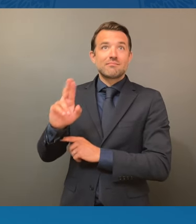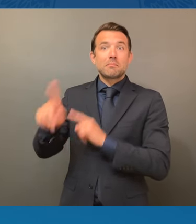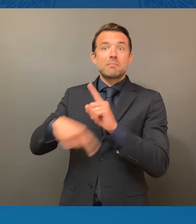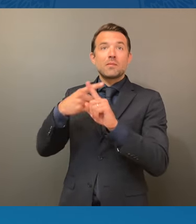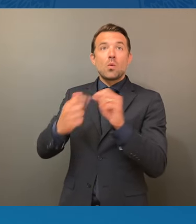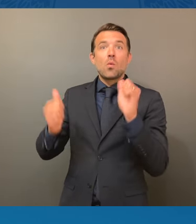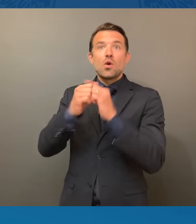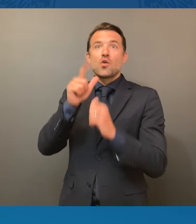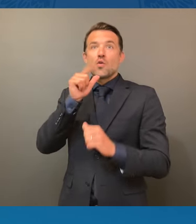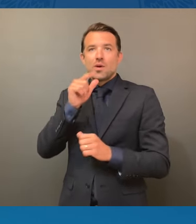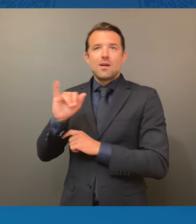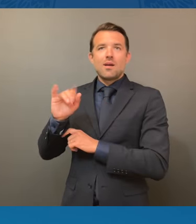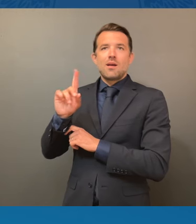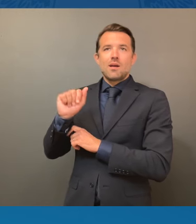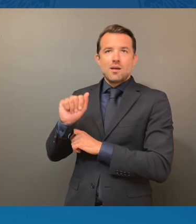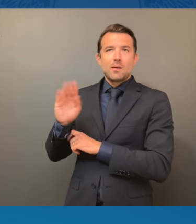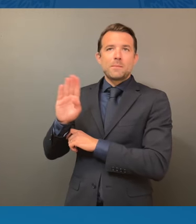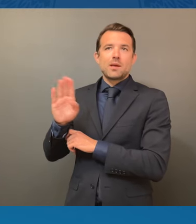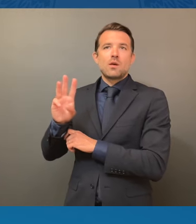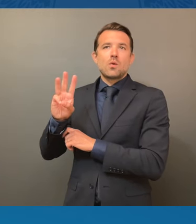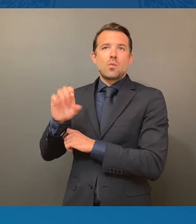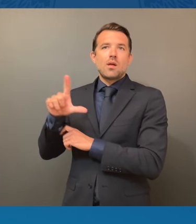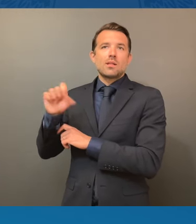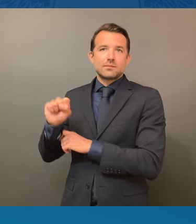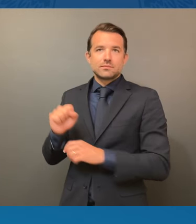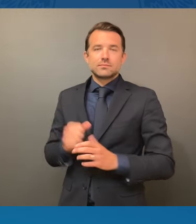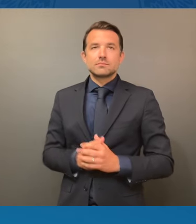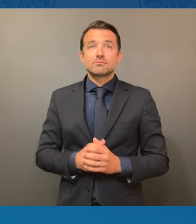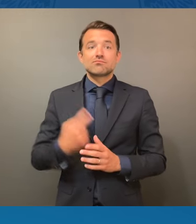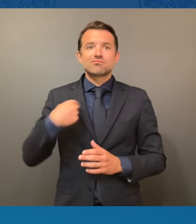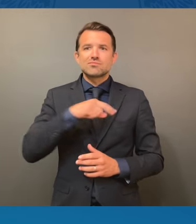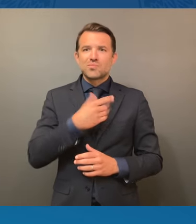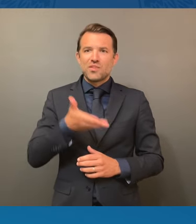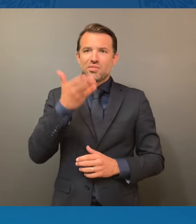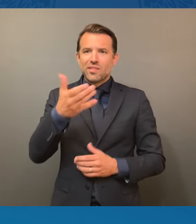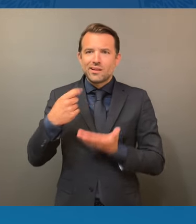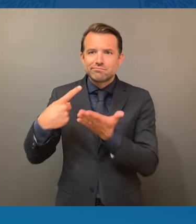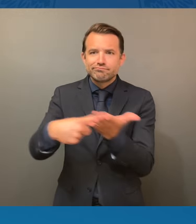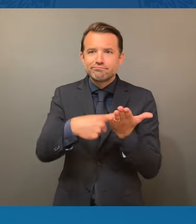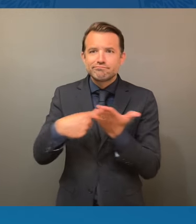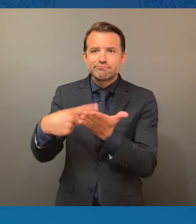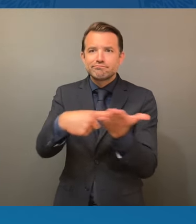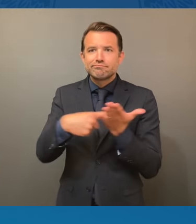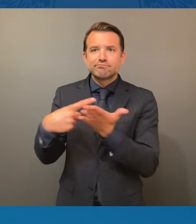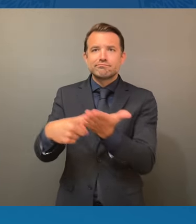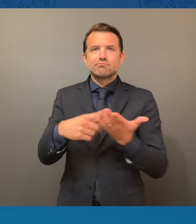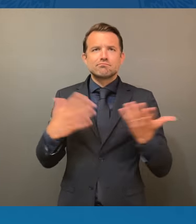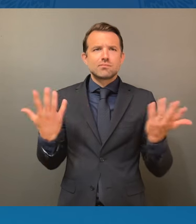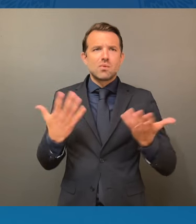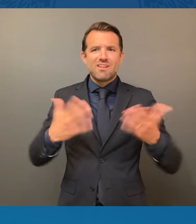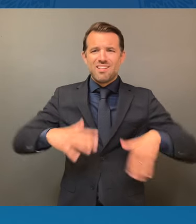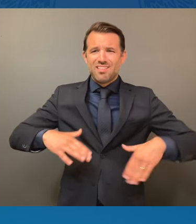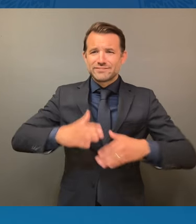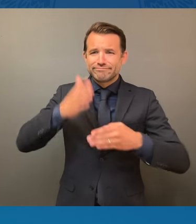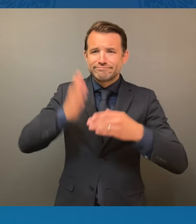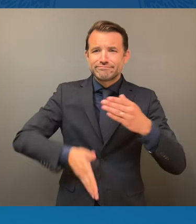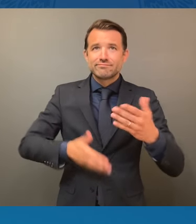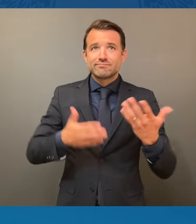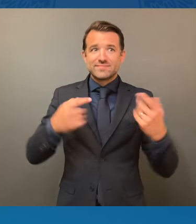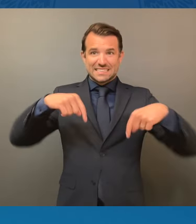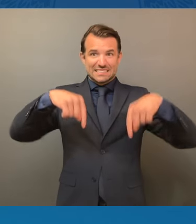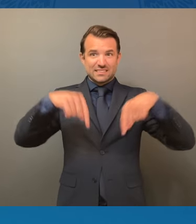And we were there to address some very unfinished business of this organization. which was to watch